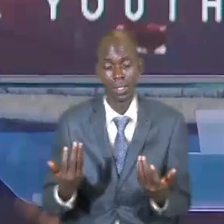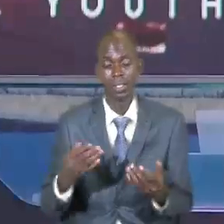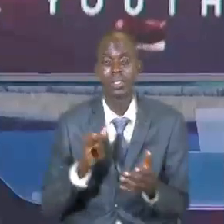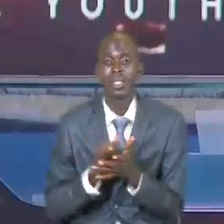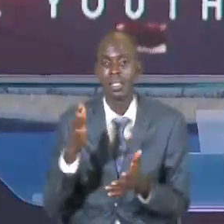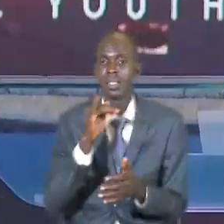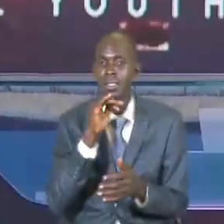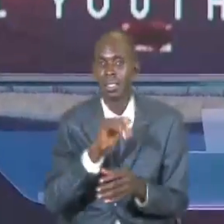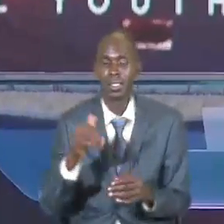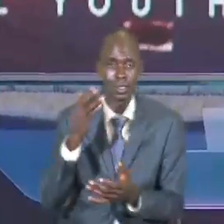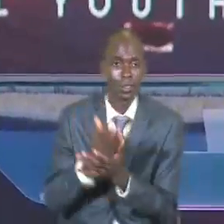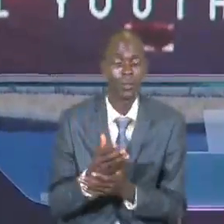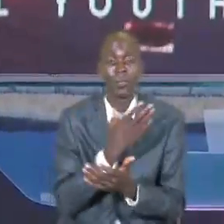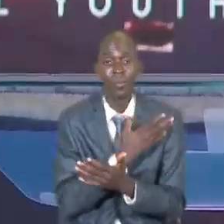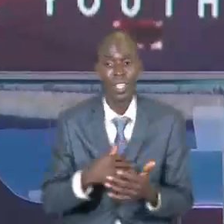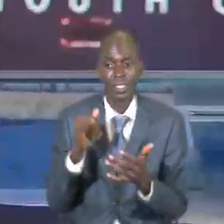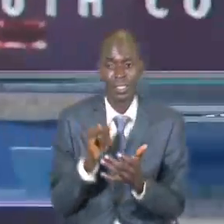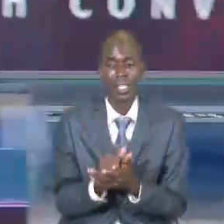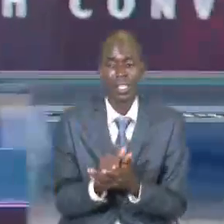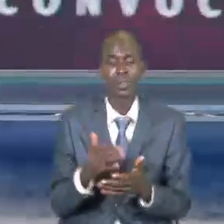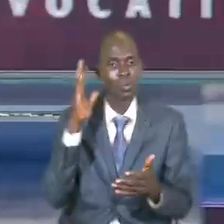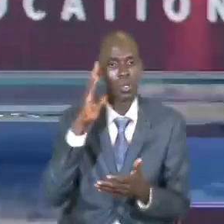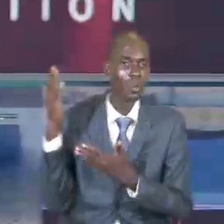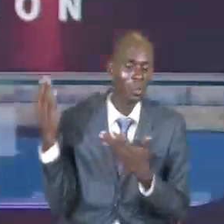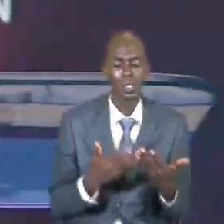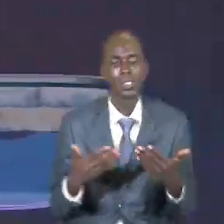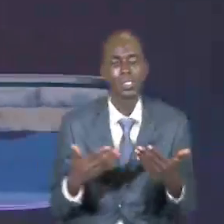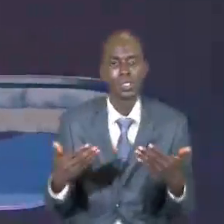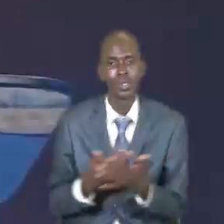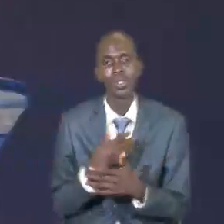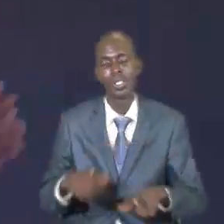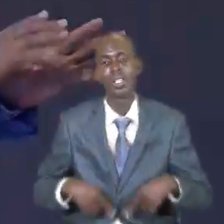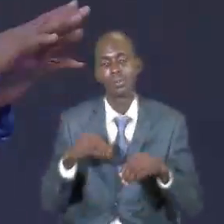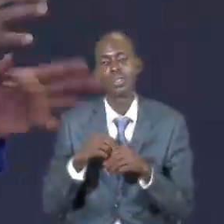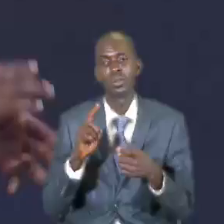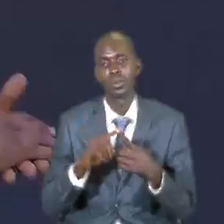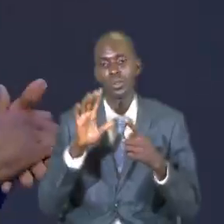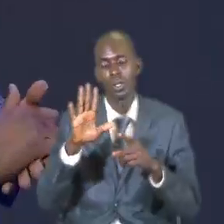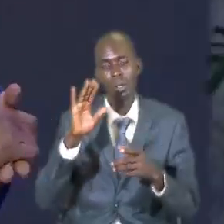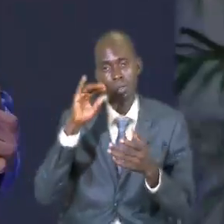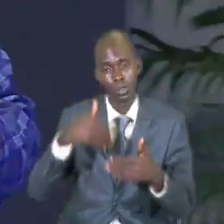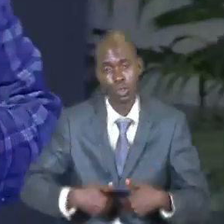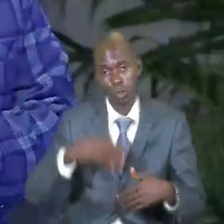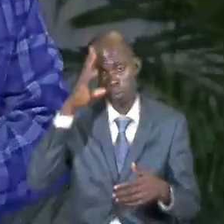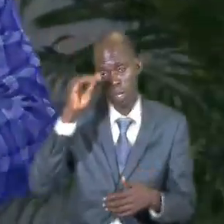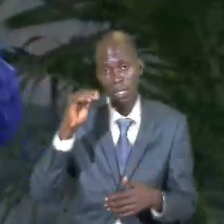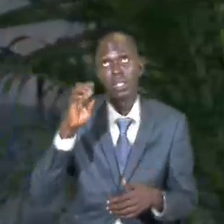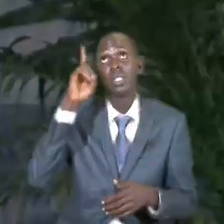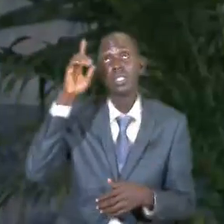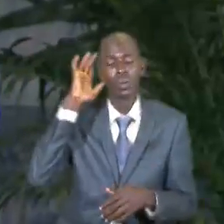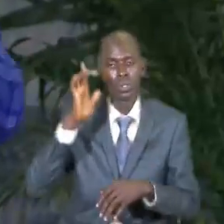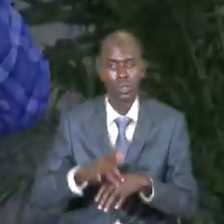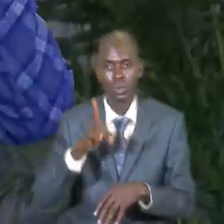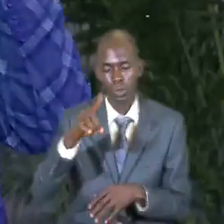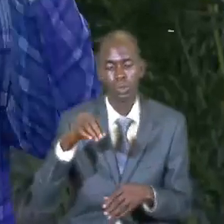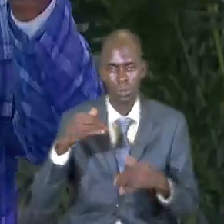life into that young man. He will touch you tonight. Interrupt that procession. And the people